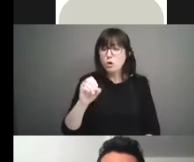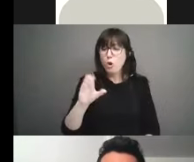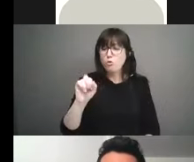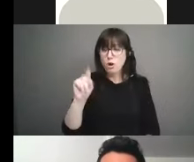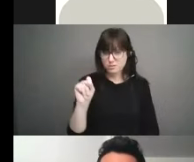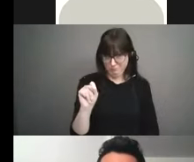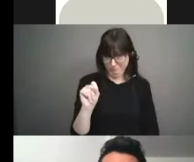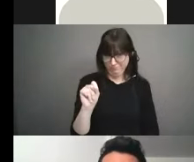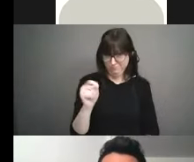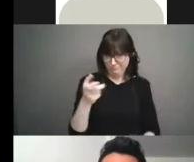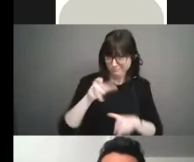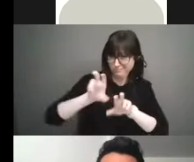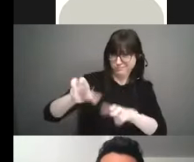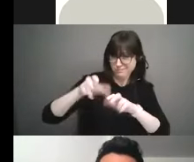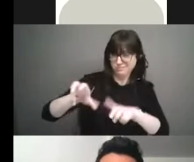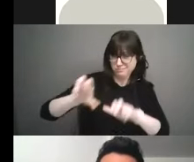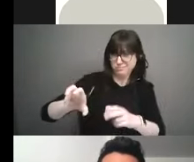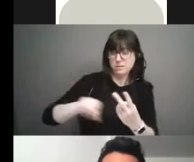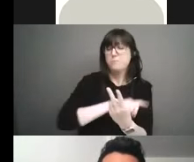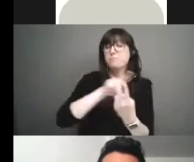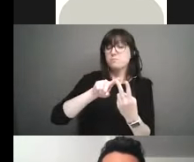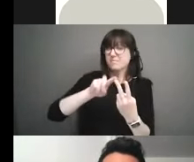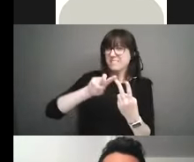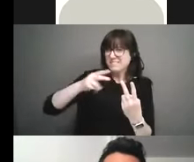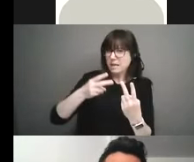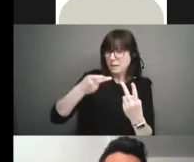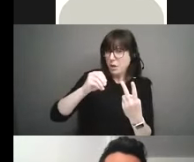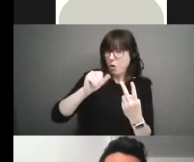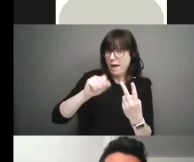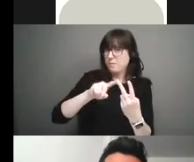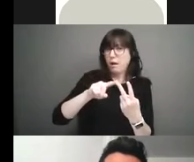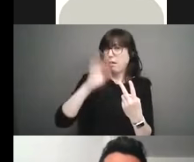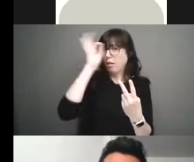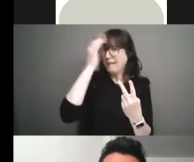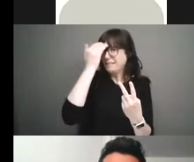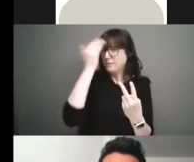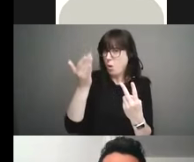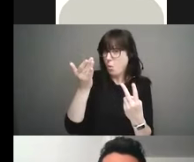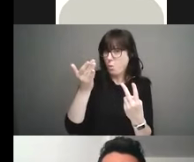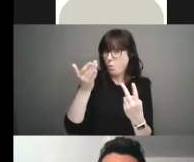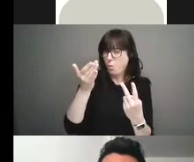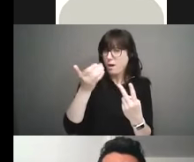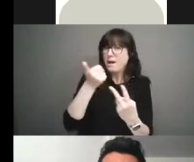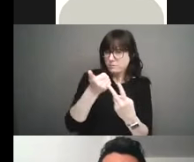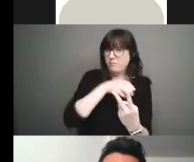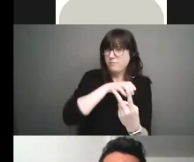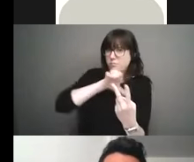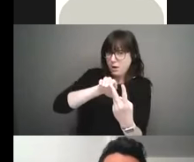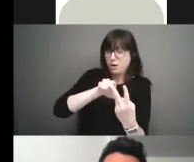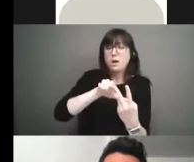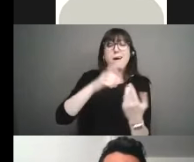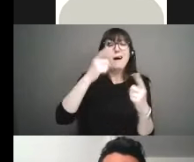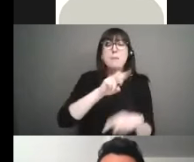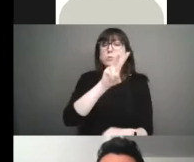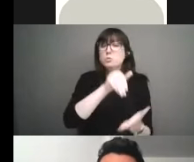And by the time that the other son, who was named as power of attorney, found out what was going on, approximately $2 million